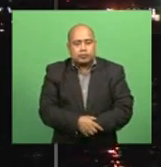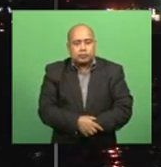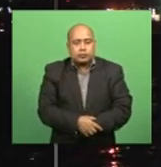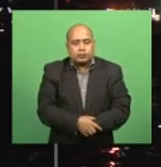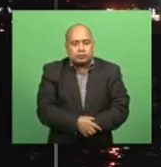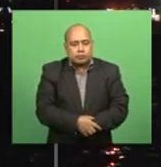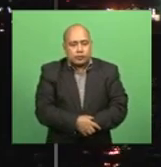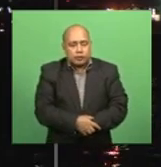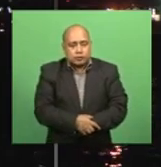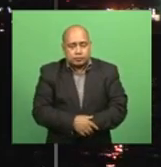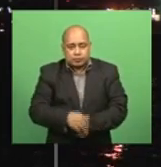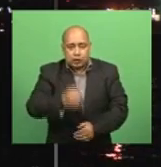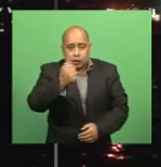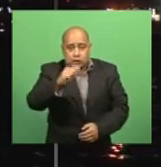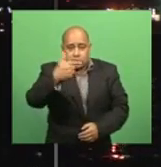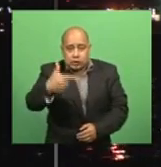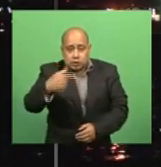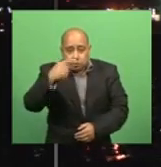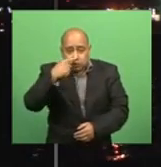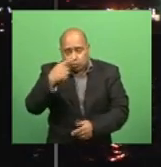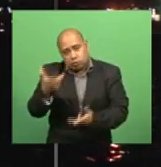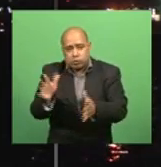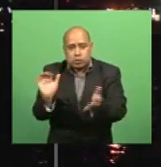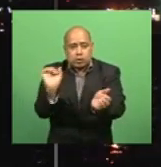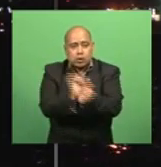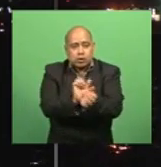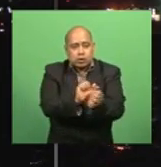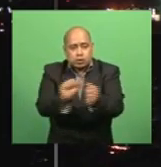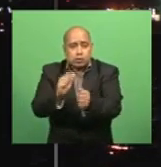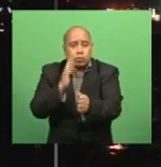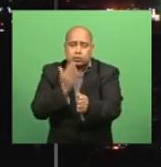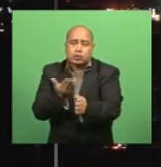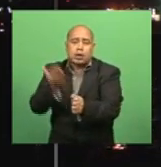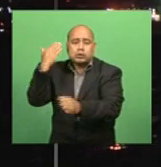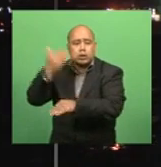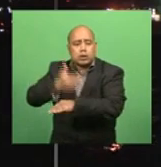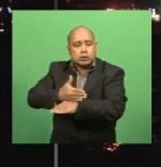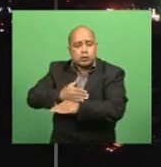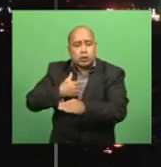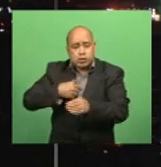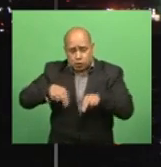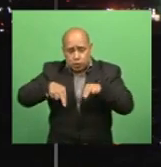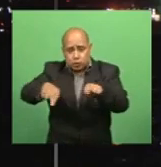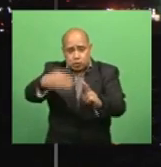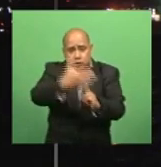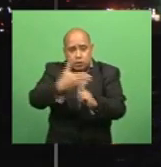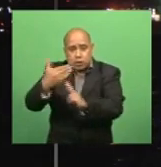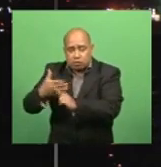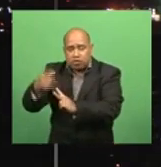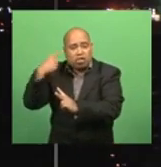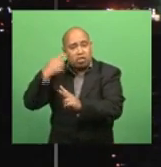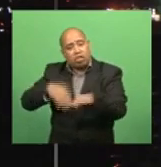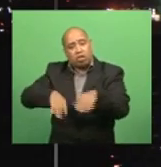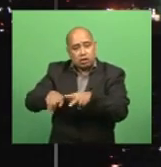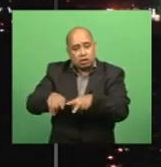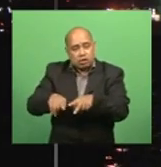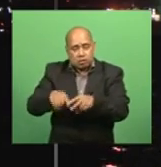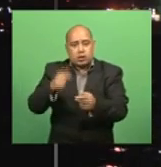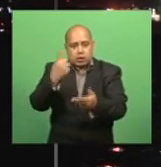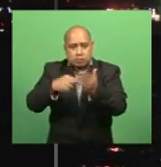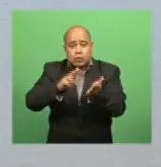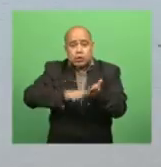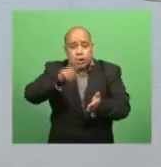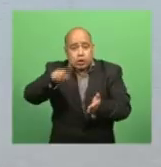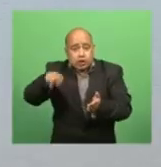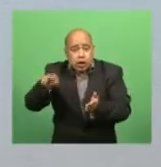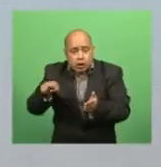67 people were arrested last night, including a case of lockdown breach which allegedly occurred in Nausori last weekend. A report